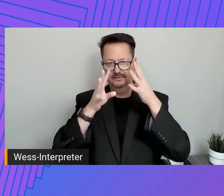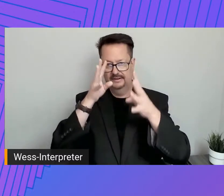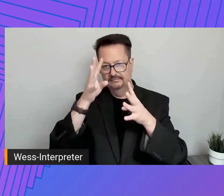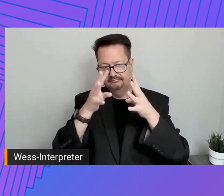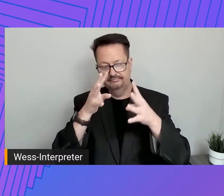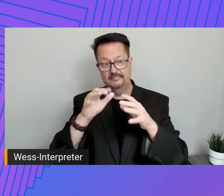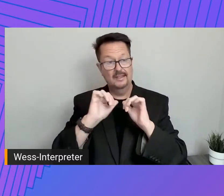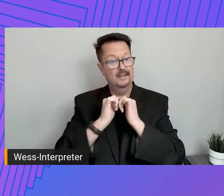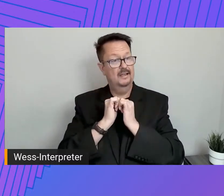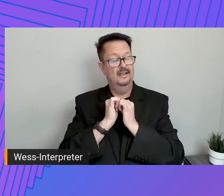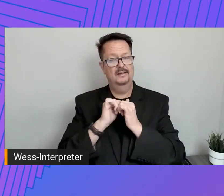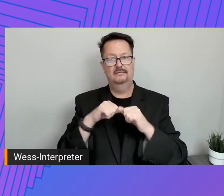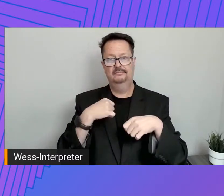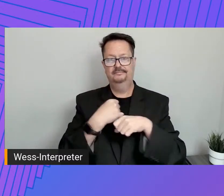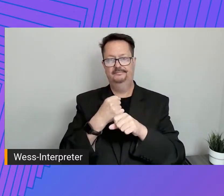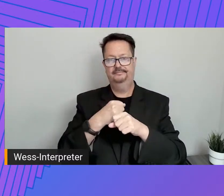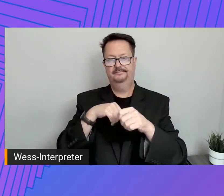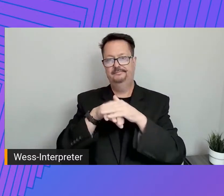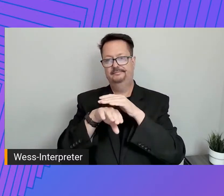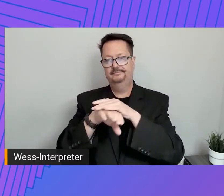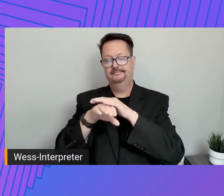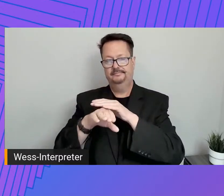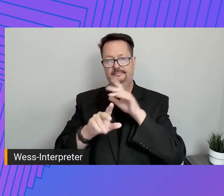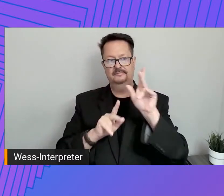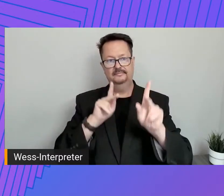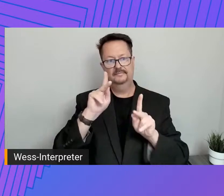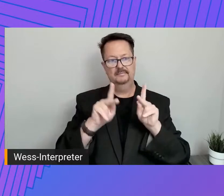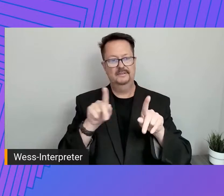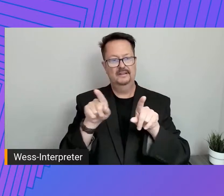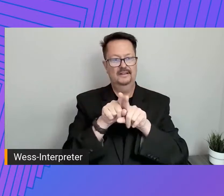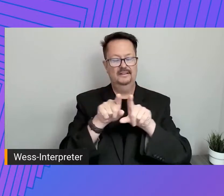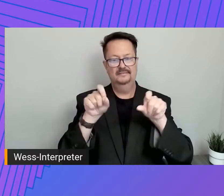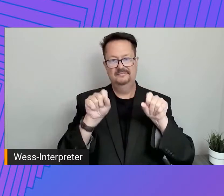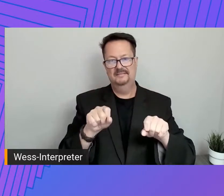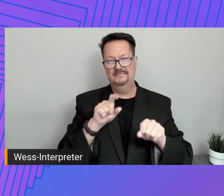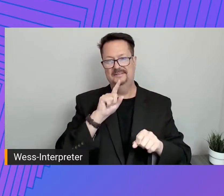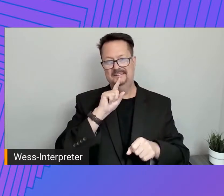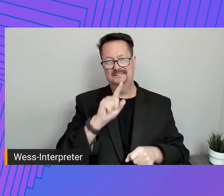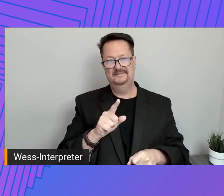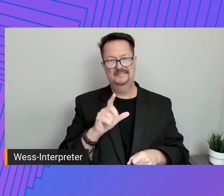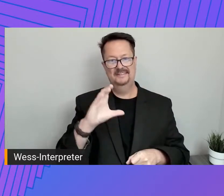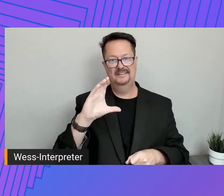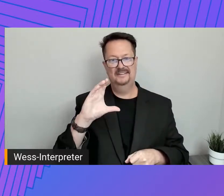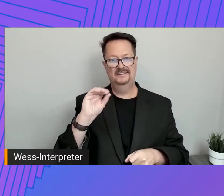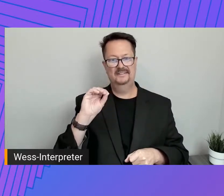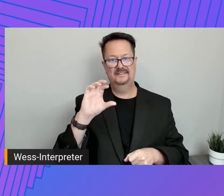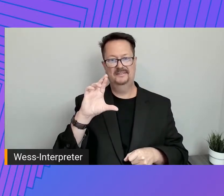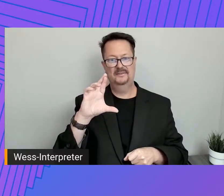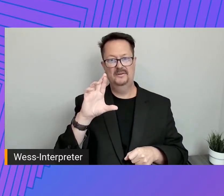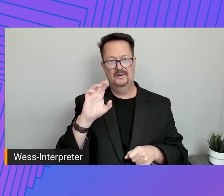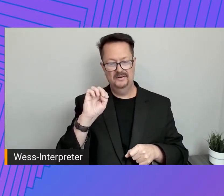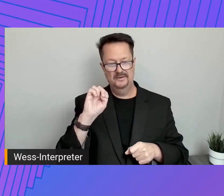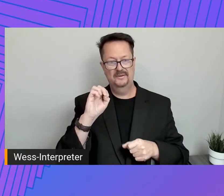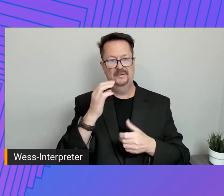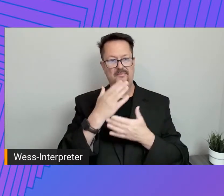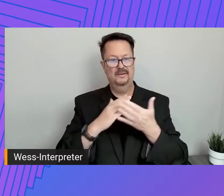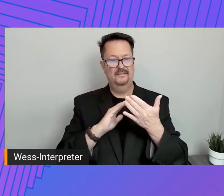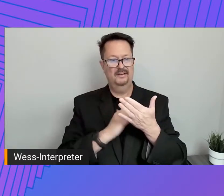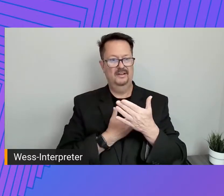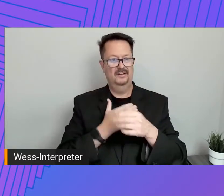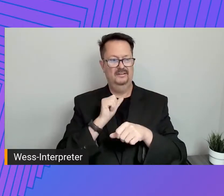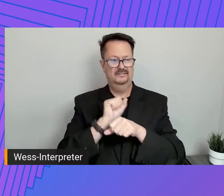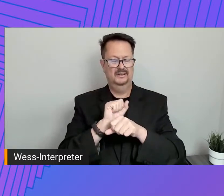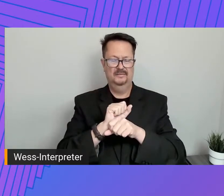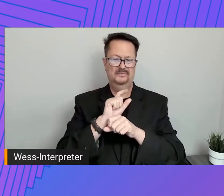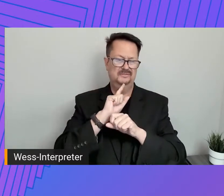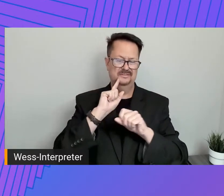content accessible to as many people as possible. It's simply a core part of our job. We shouldn't get any praise or